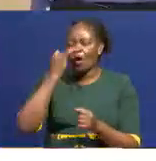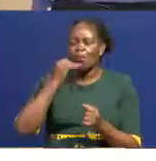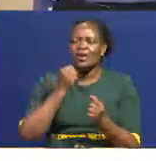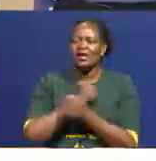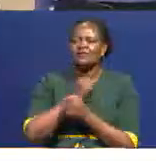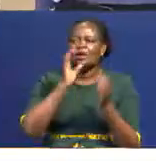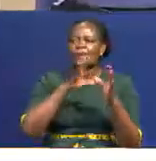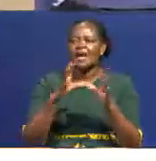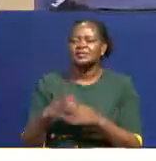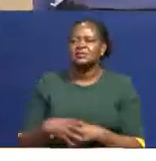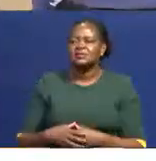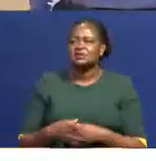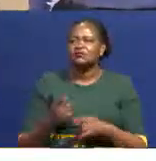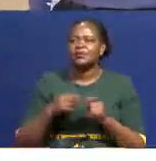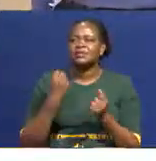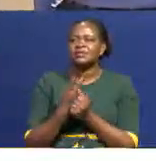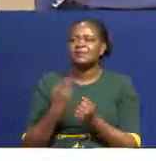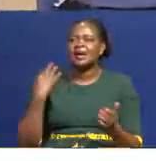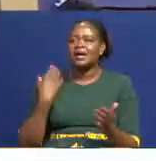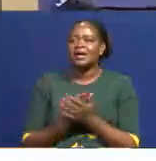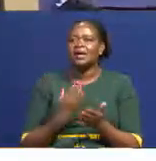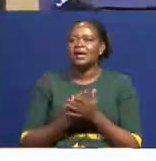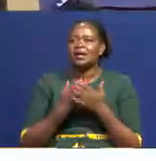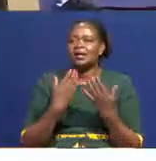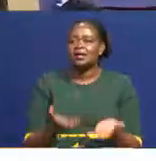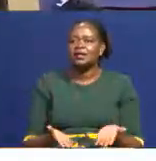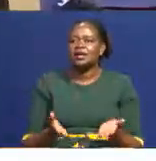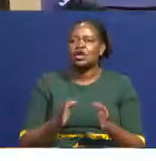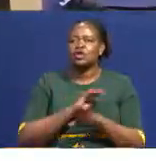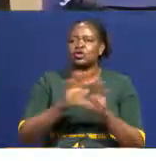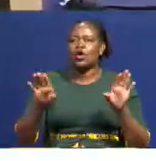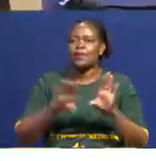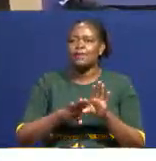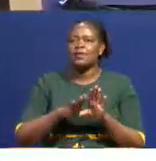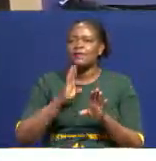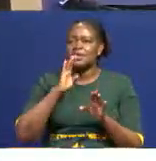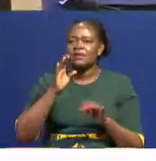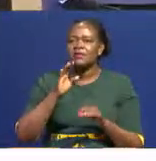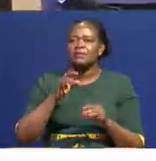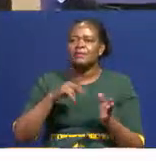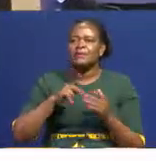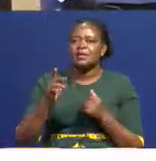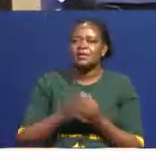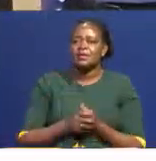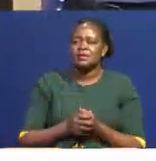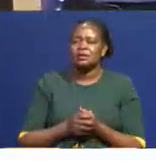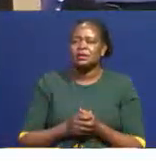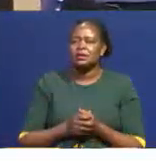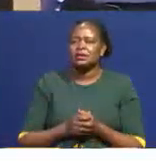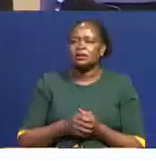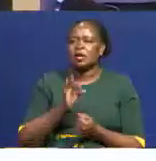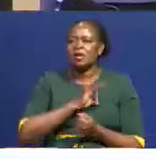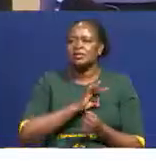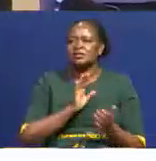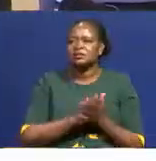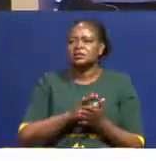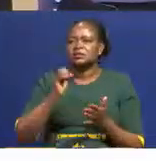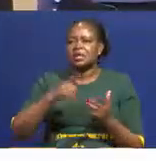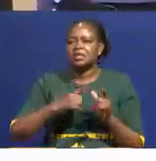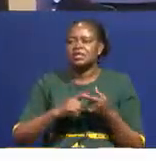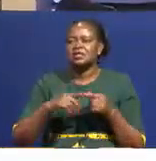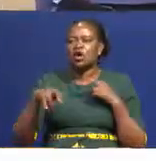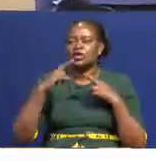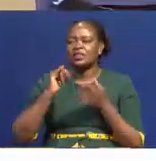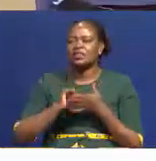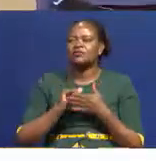Toka December mpaka sahi, hakuna mebasi yoyote hapa amelipwa. Allowances na salary. Then the hotels,